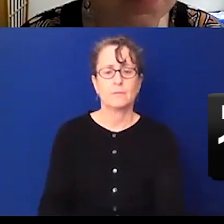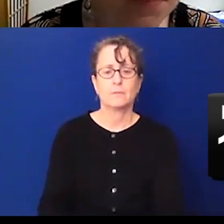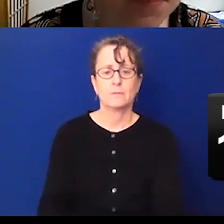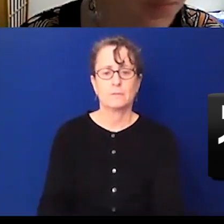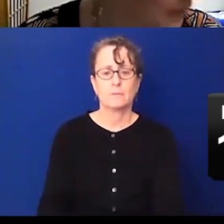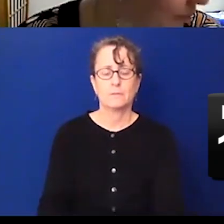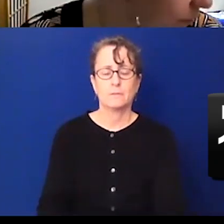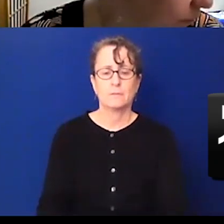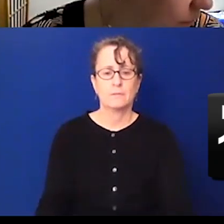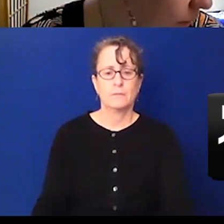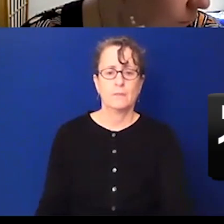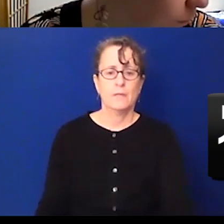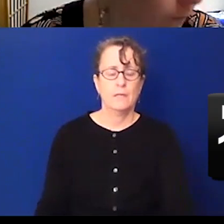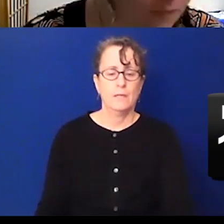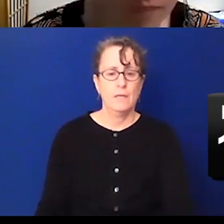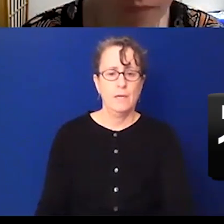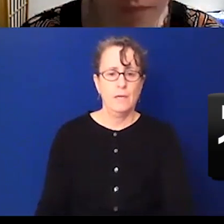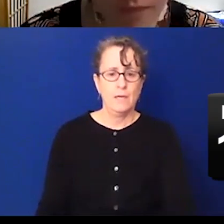there is